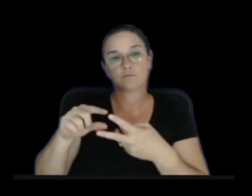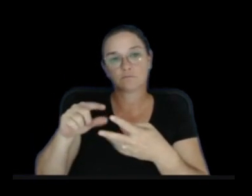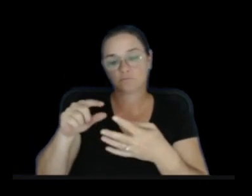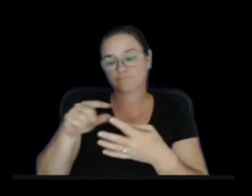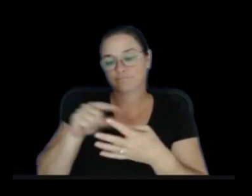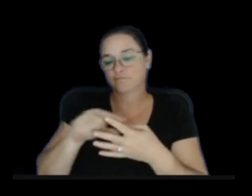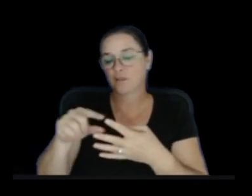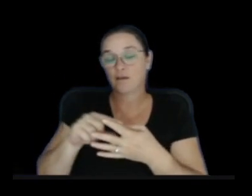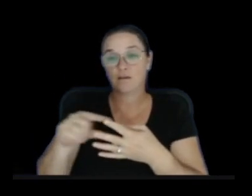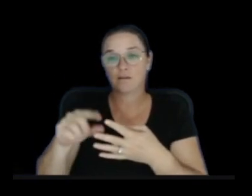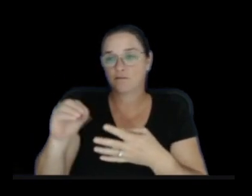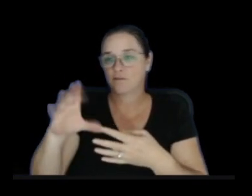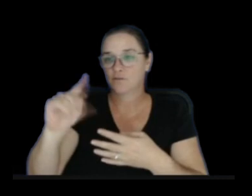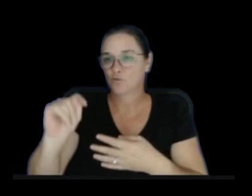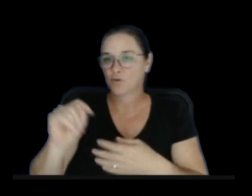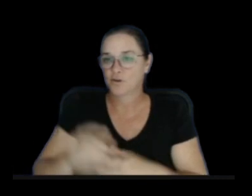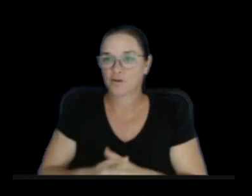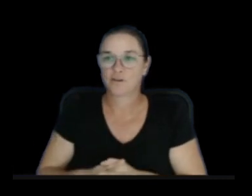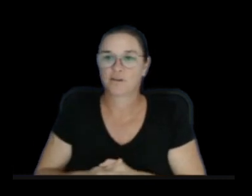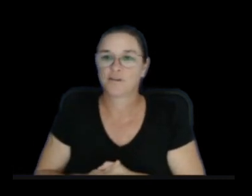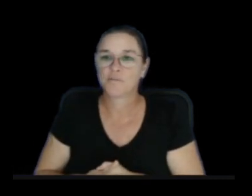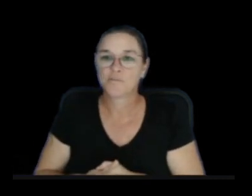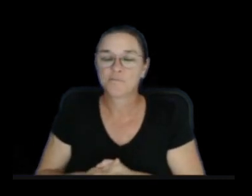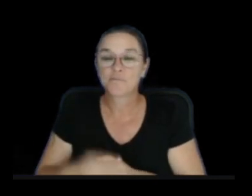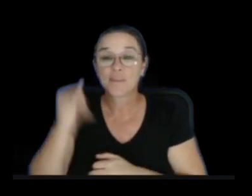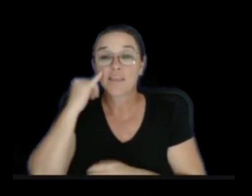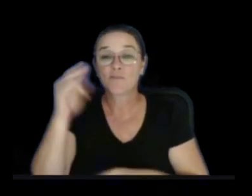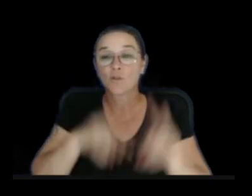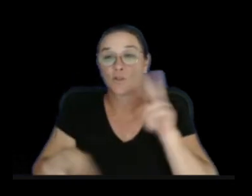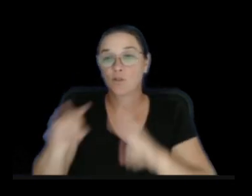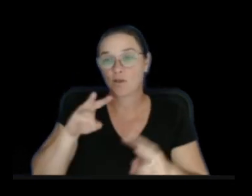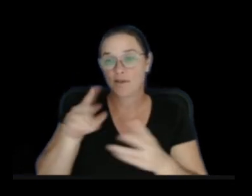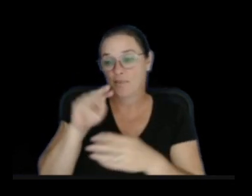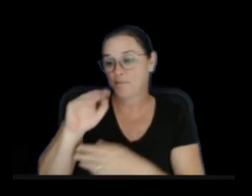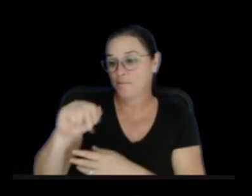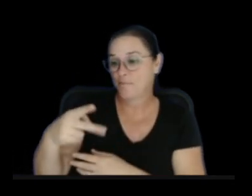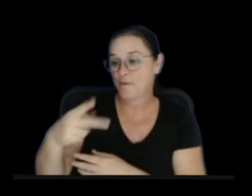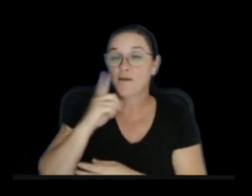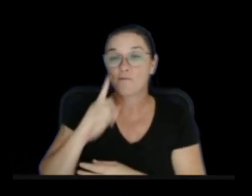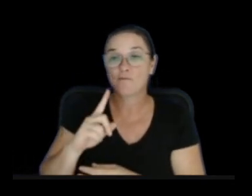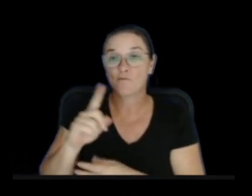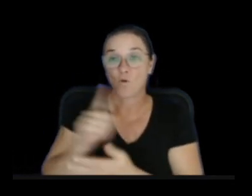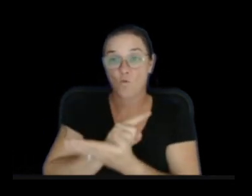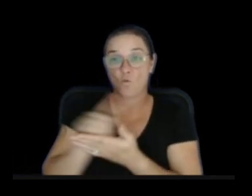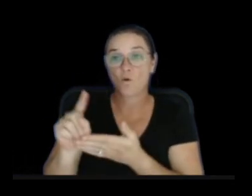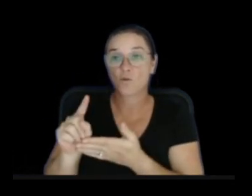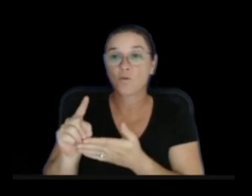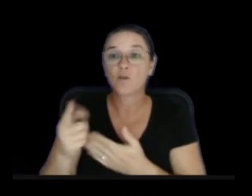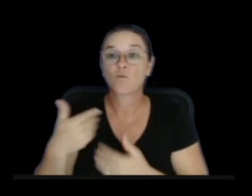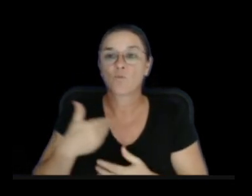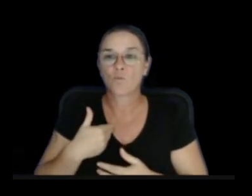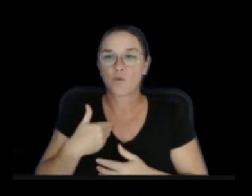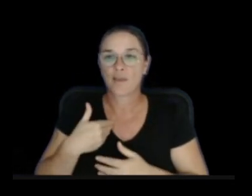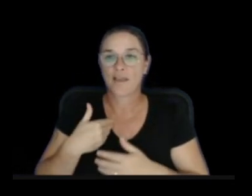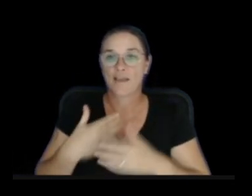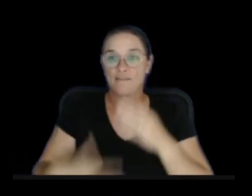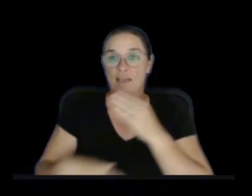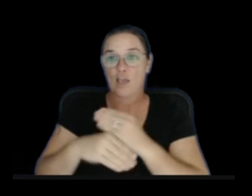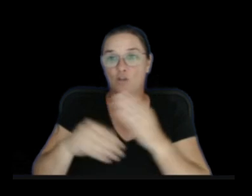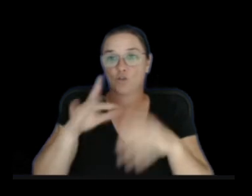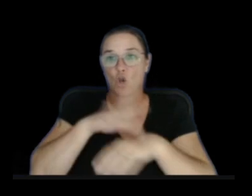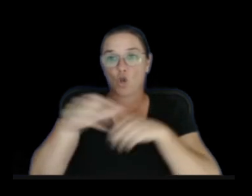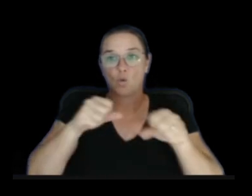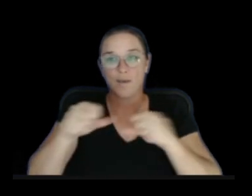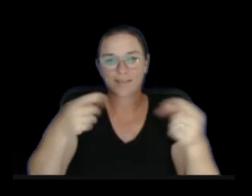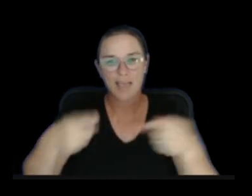If we look at the earthquake map over the past week, we can see that there are now additional earthquakes occurring in that area, as